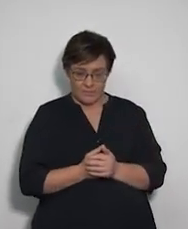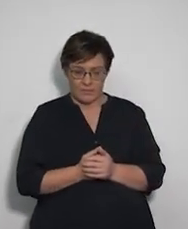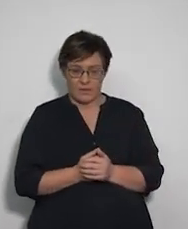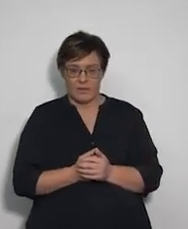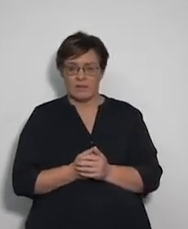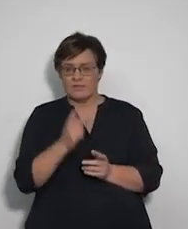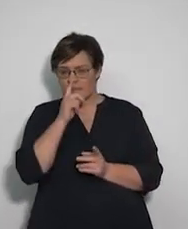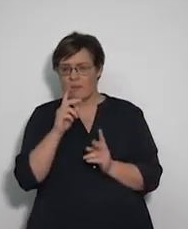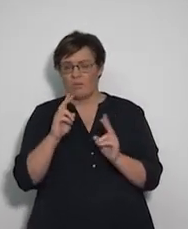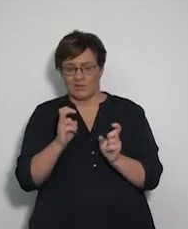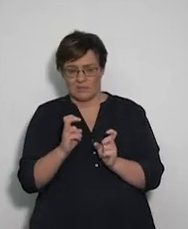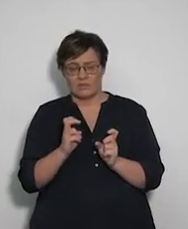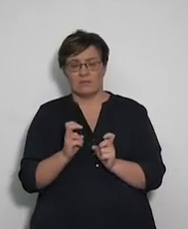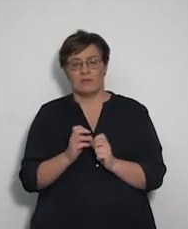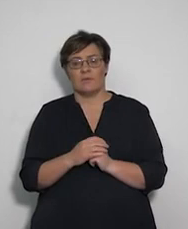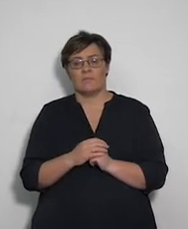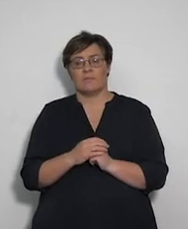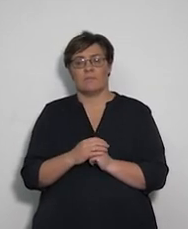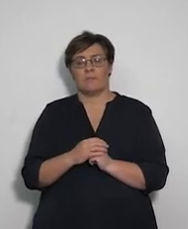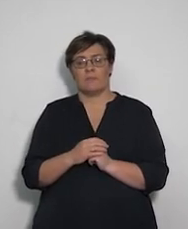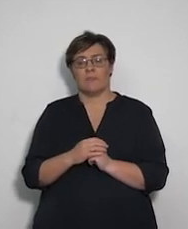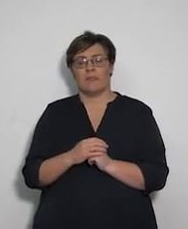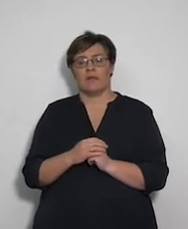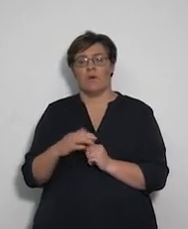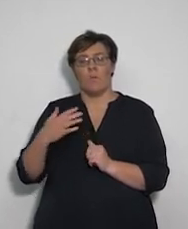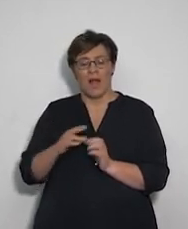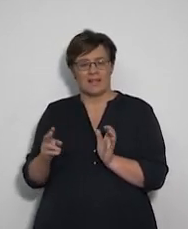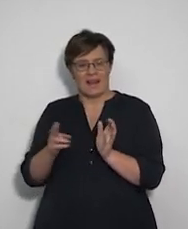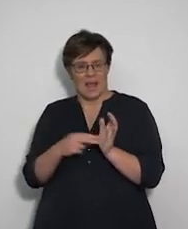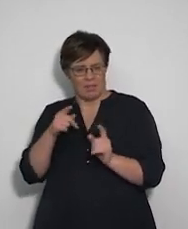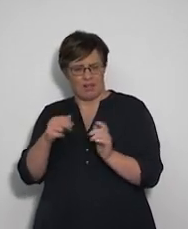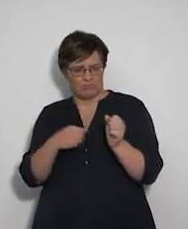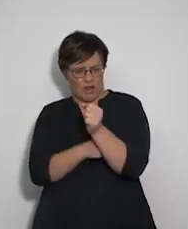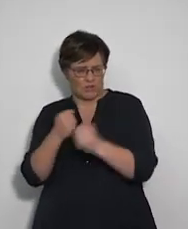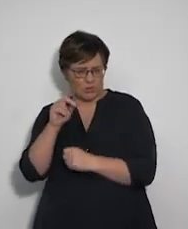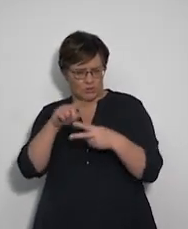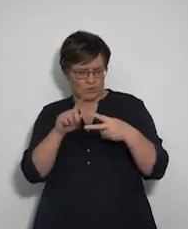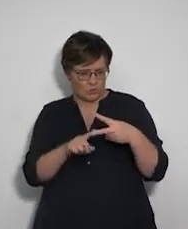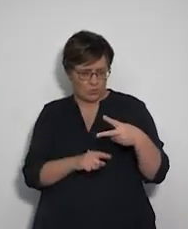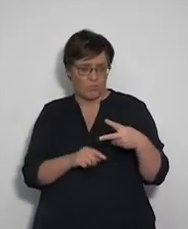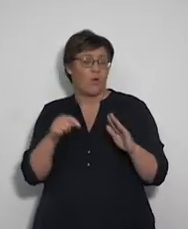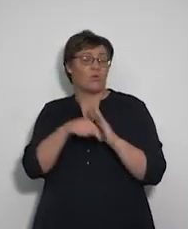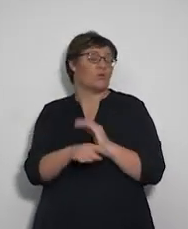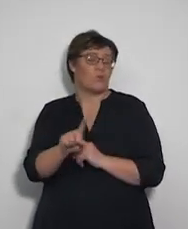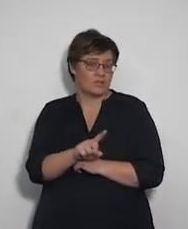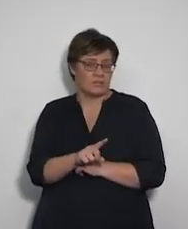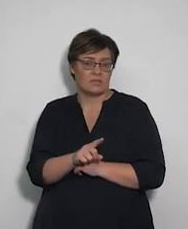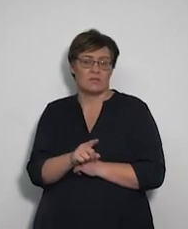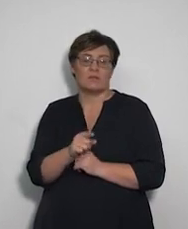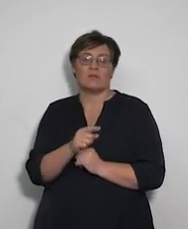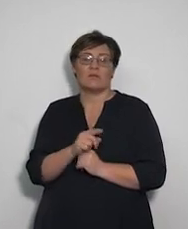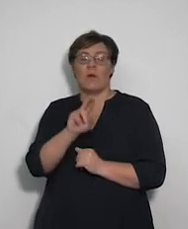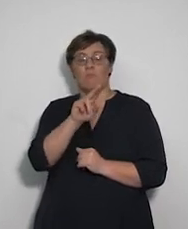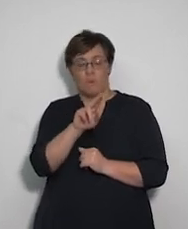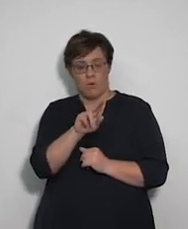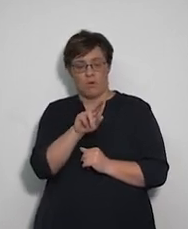we look at a bracket that collectively wants you to label 2 structures, the context of that would be that it's